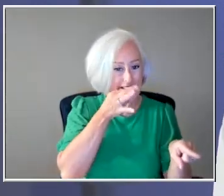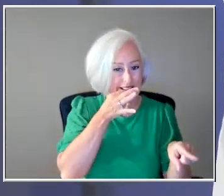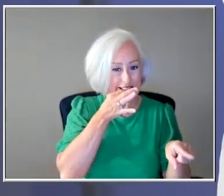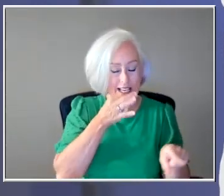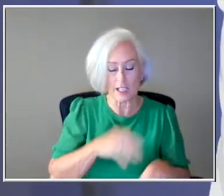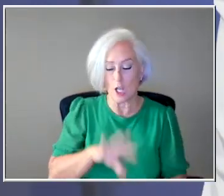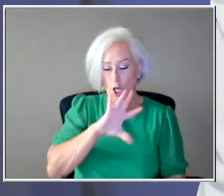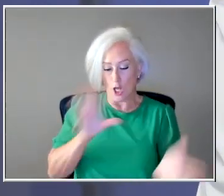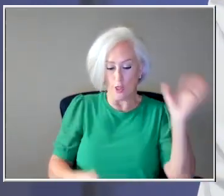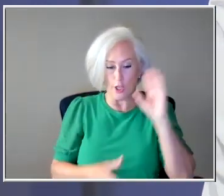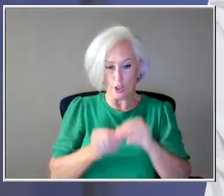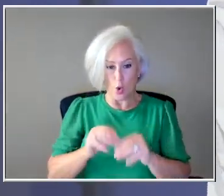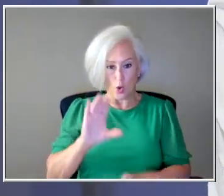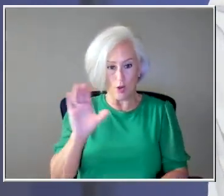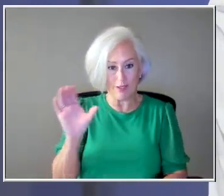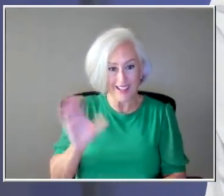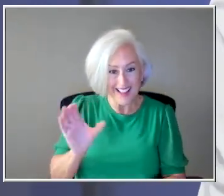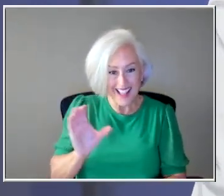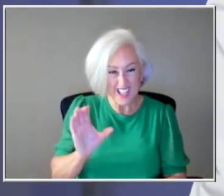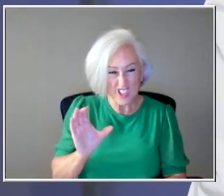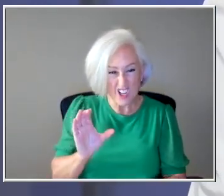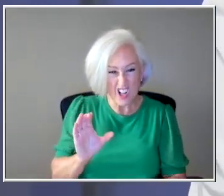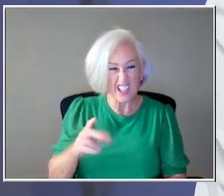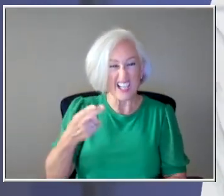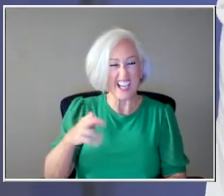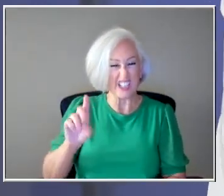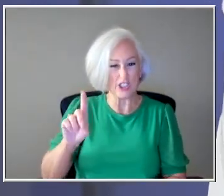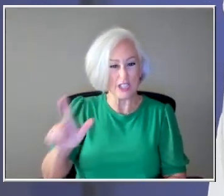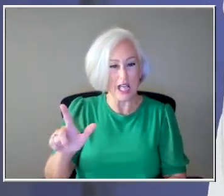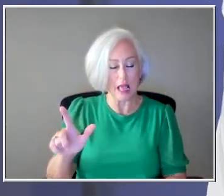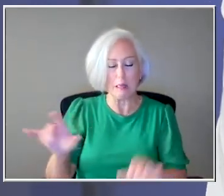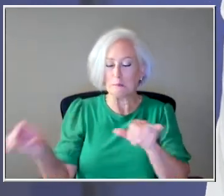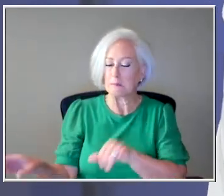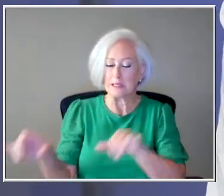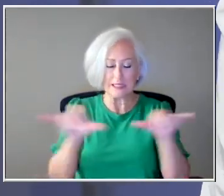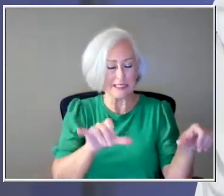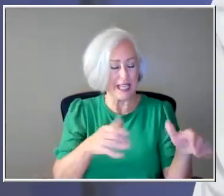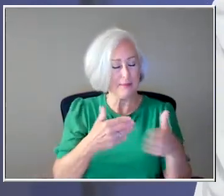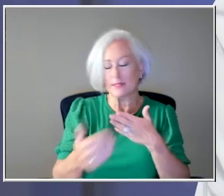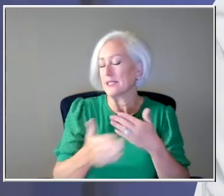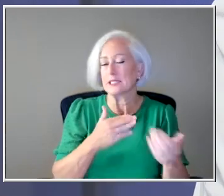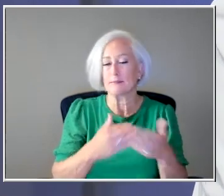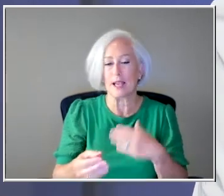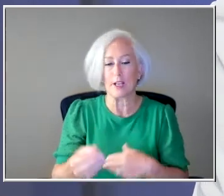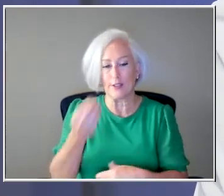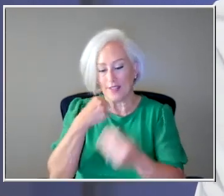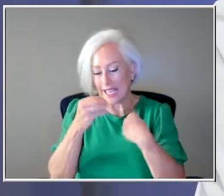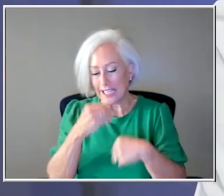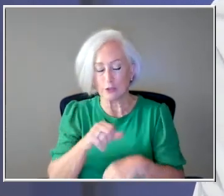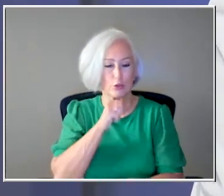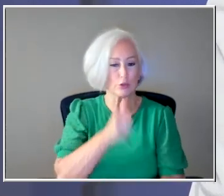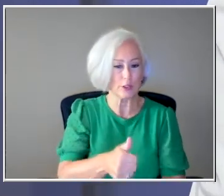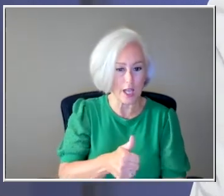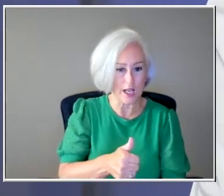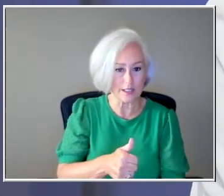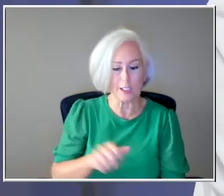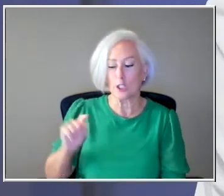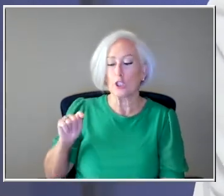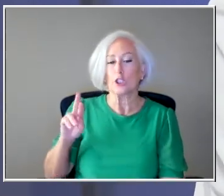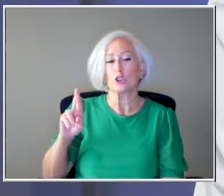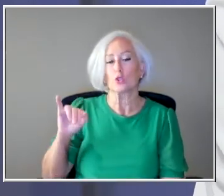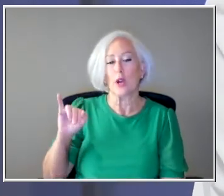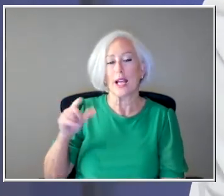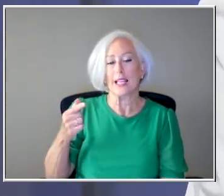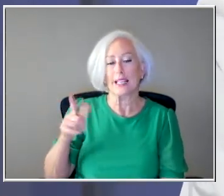HDL cholesterol, was the same whether they were fasting or non-fasting. It was the triglycerides that changed. So you